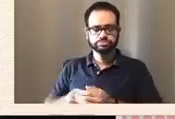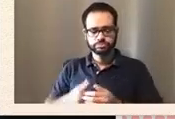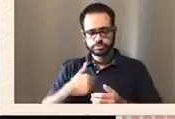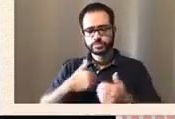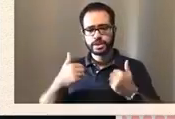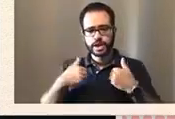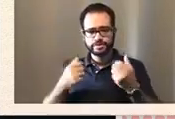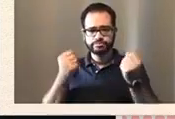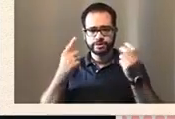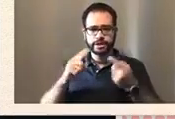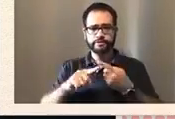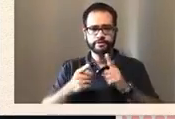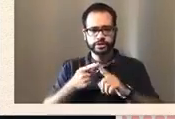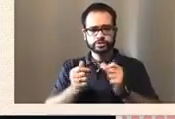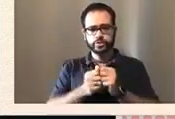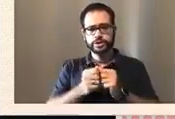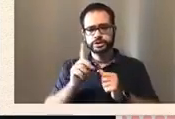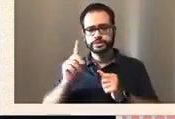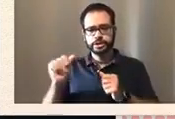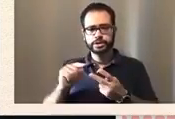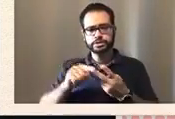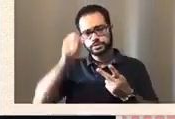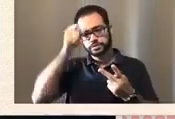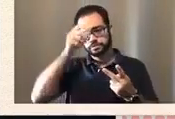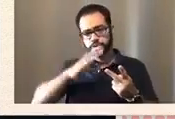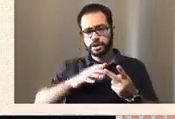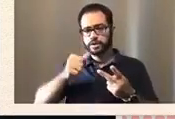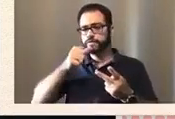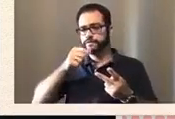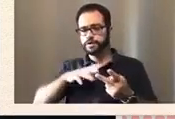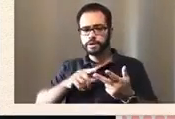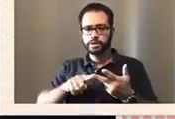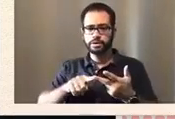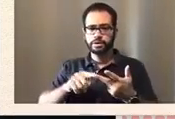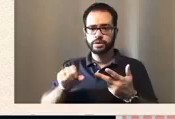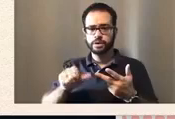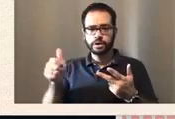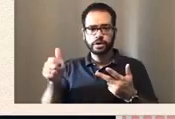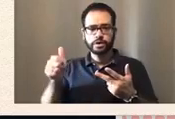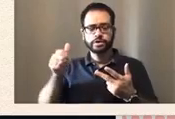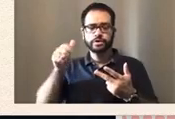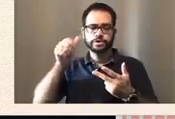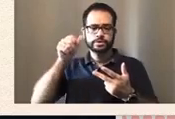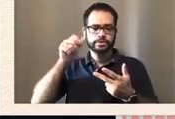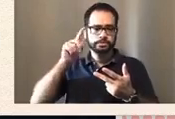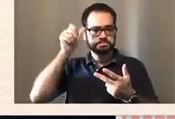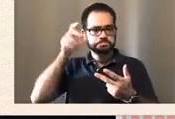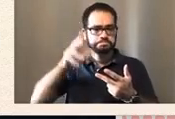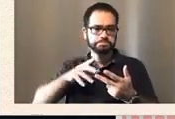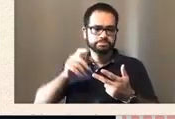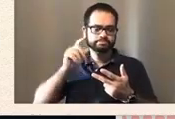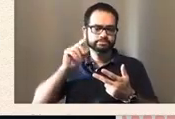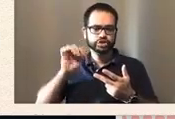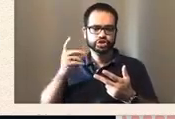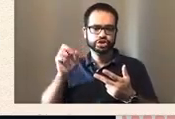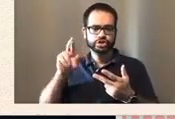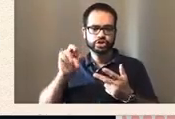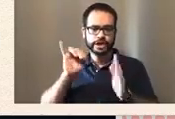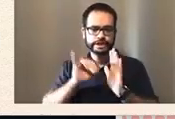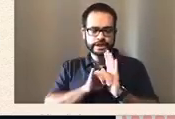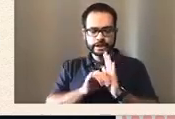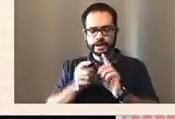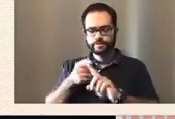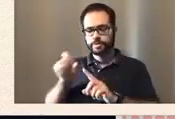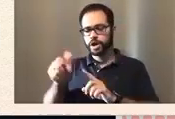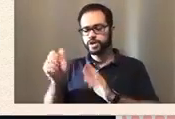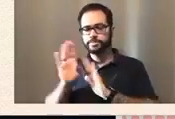are female, male, and have other gender identities, and I come from other backgrounds where a big part of